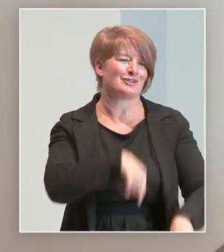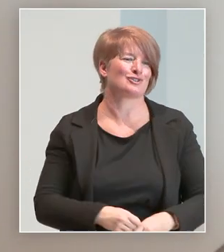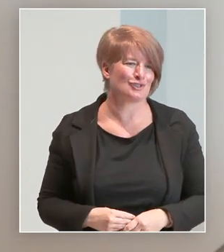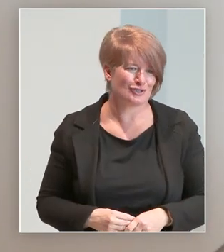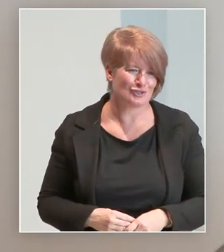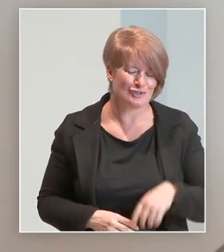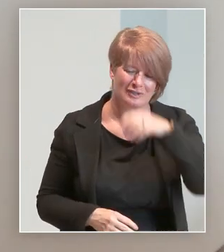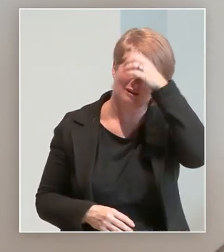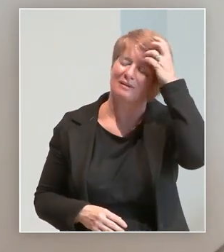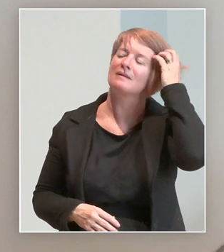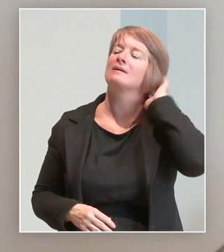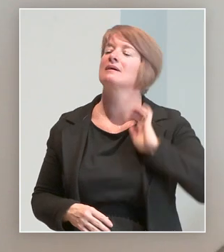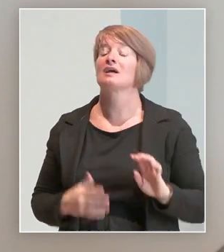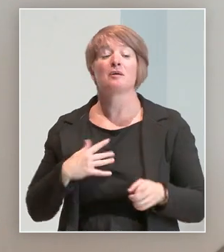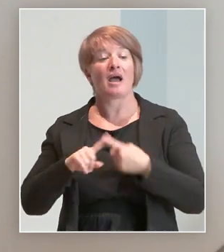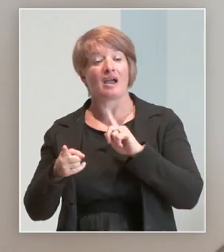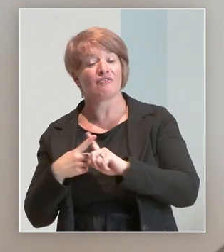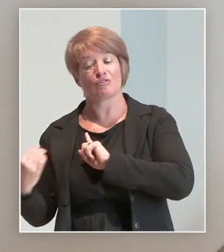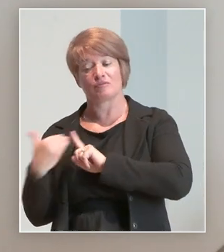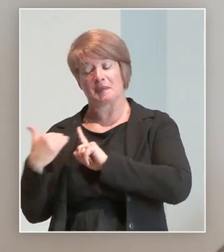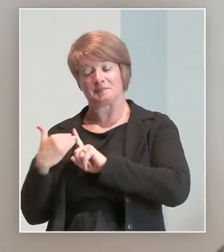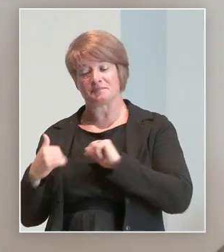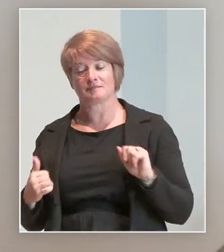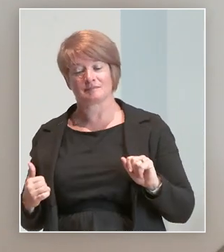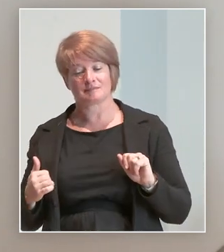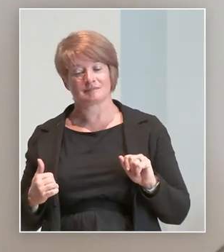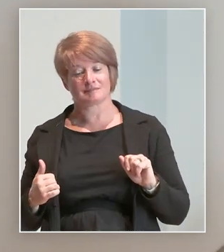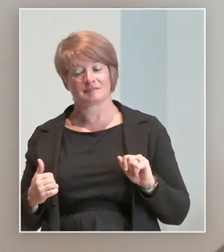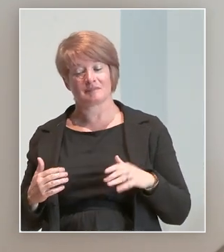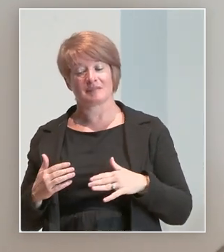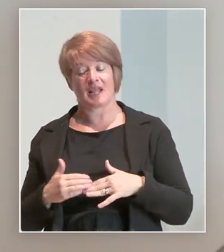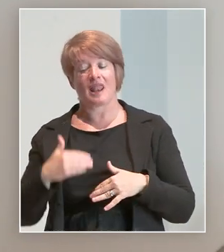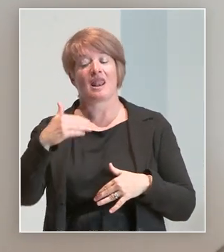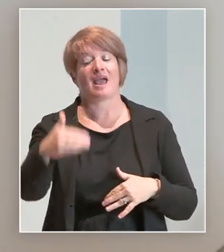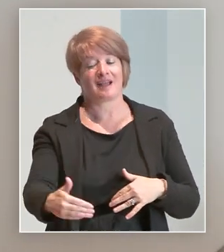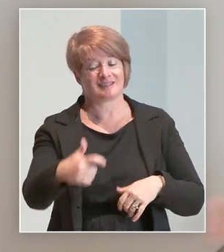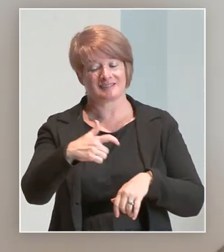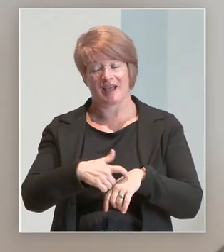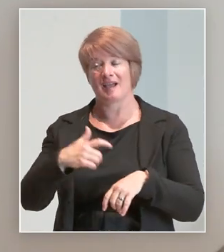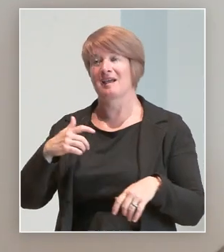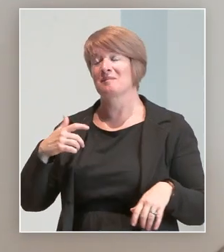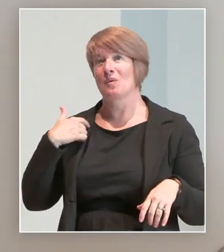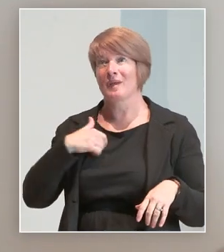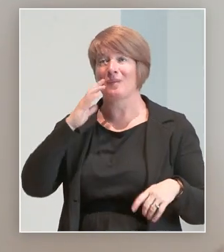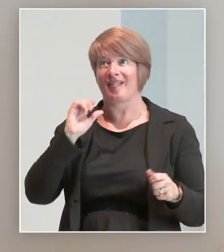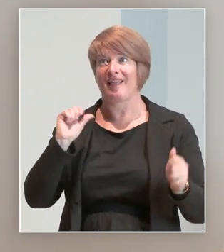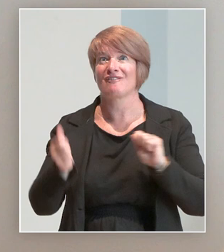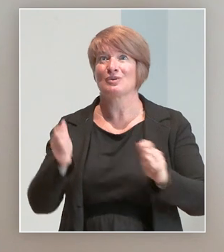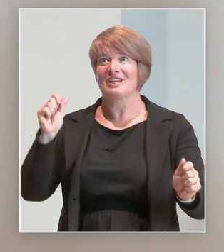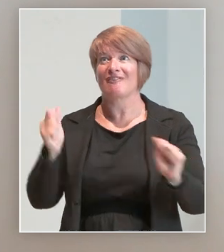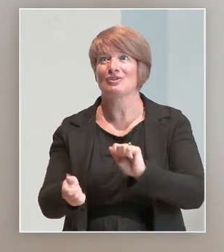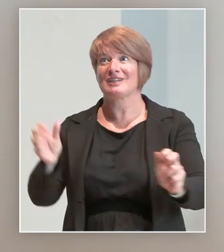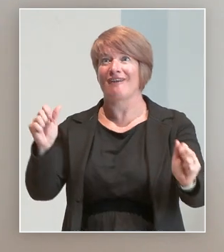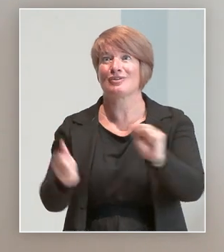My friend's note also reminds me of what the next state of our creative evolution, self-evolution, and